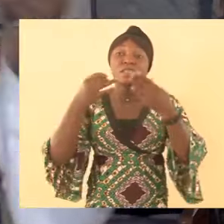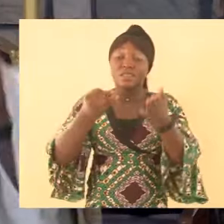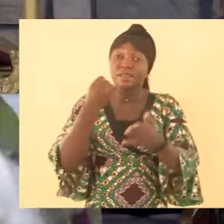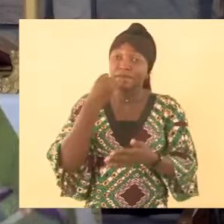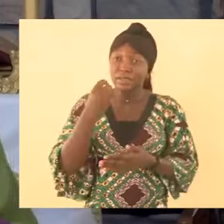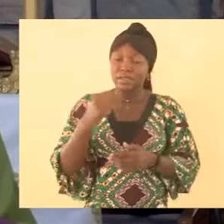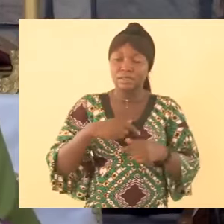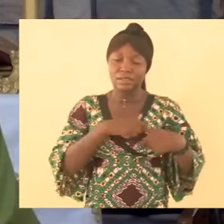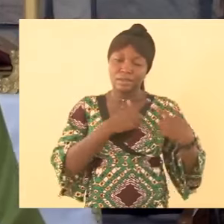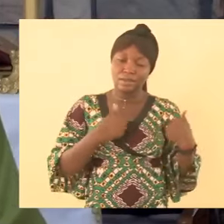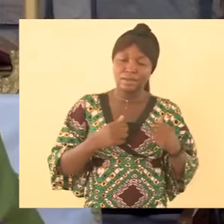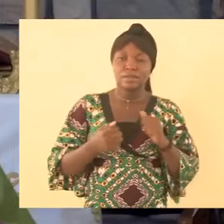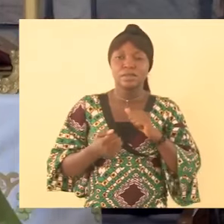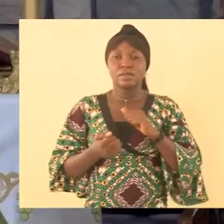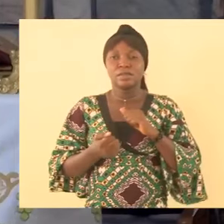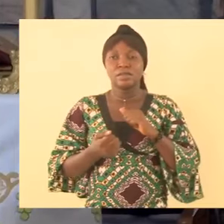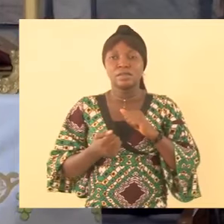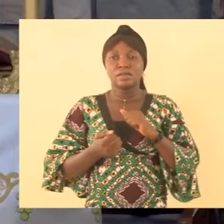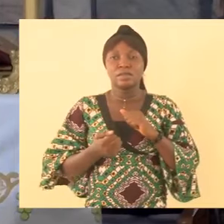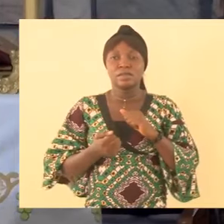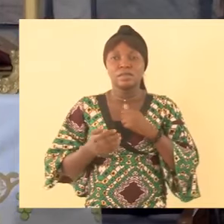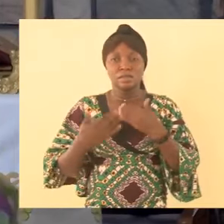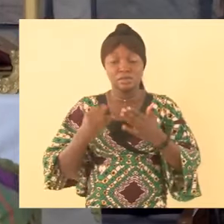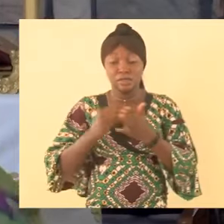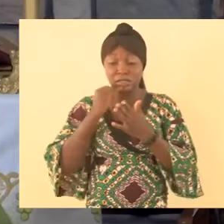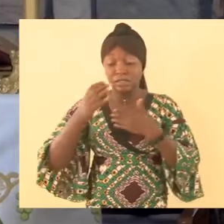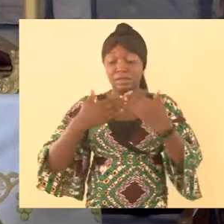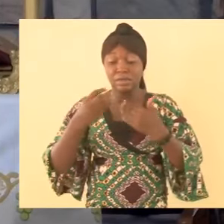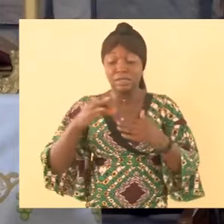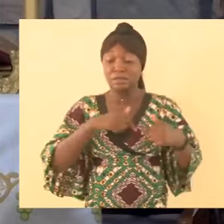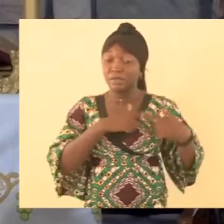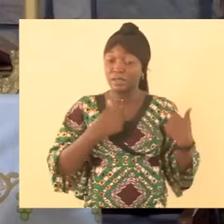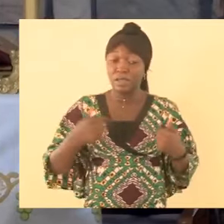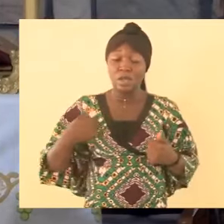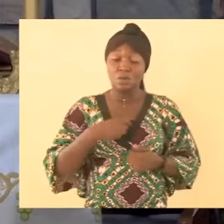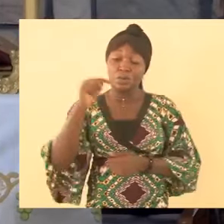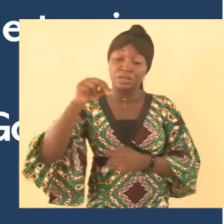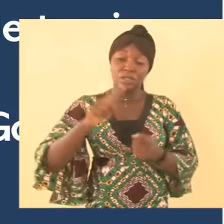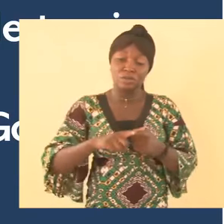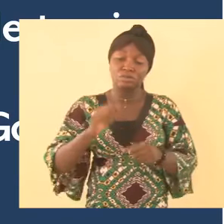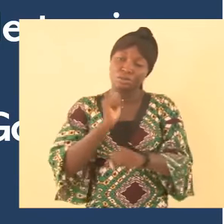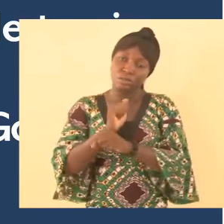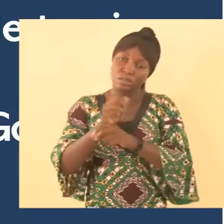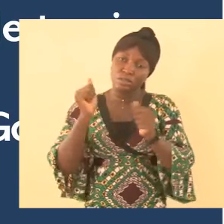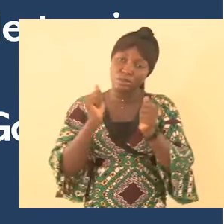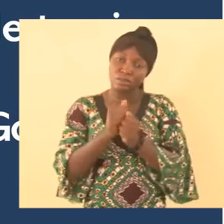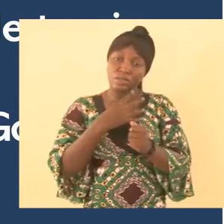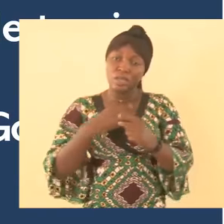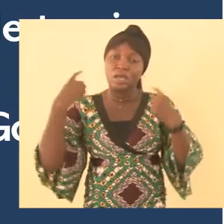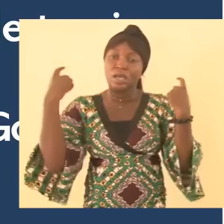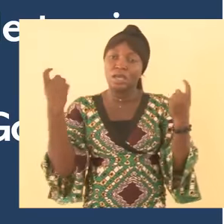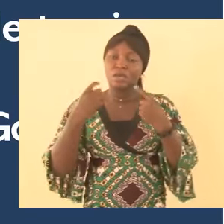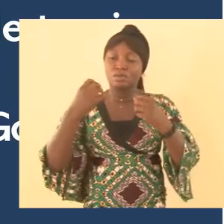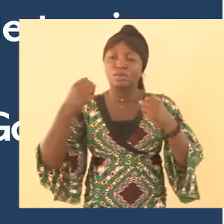Giving is a heart issue. It is a matter of the heart. We need to deal with and